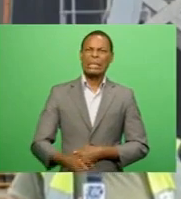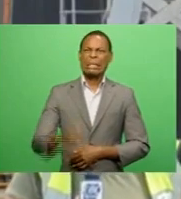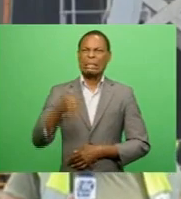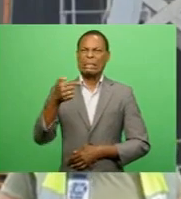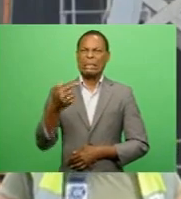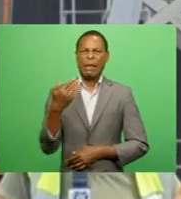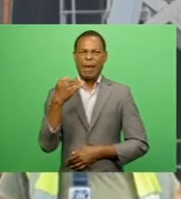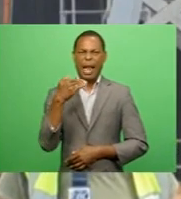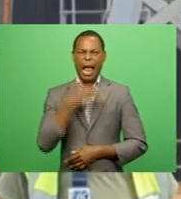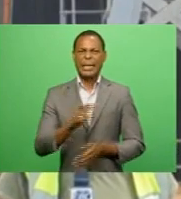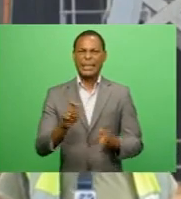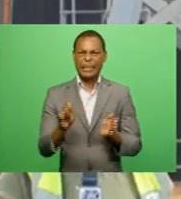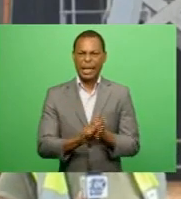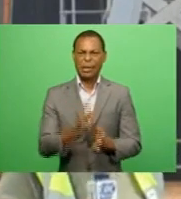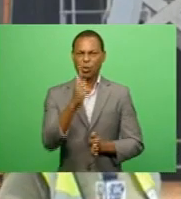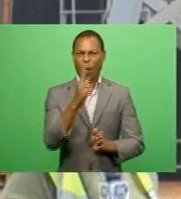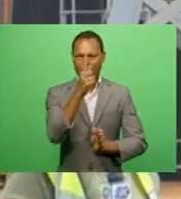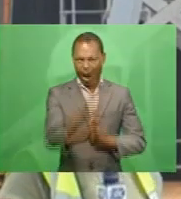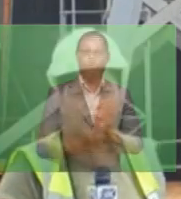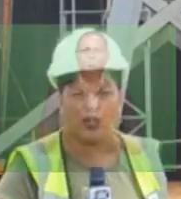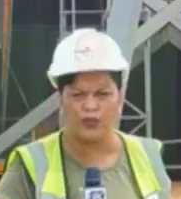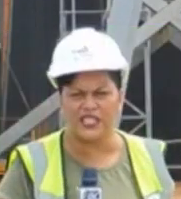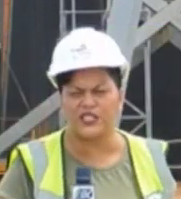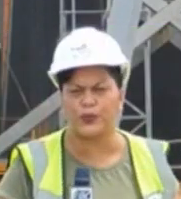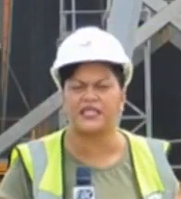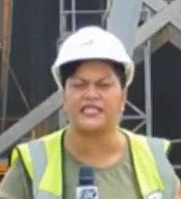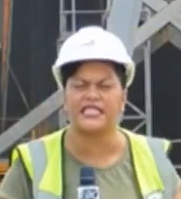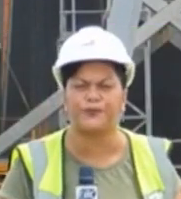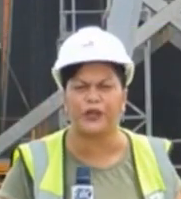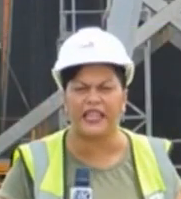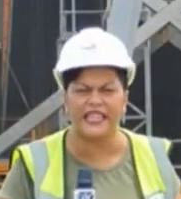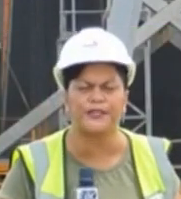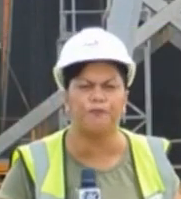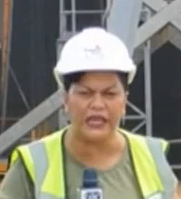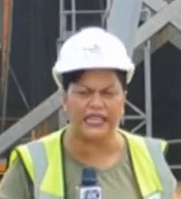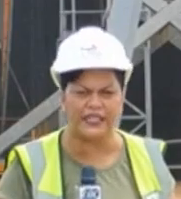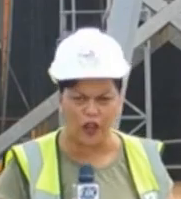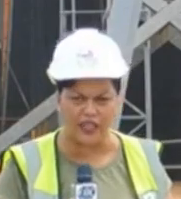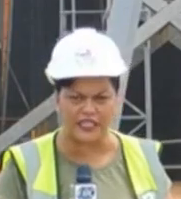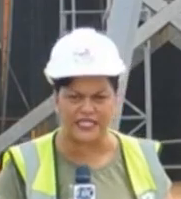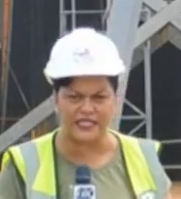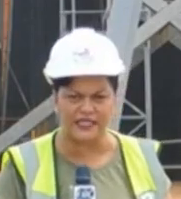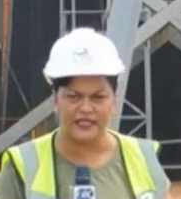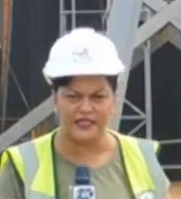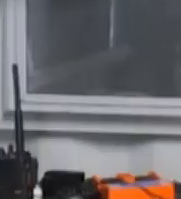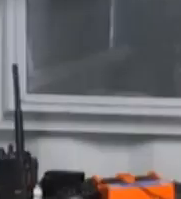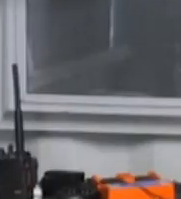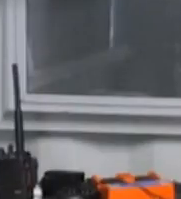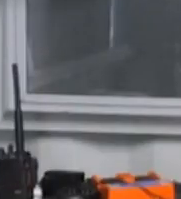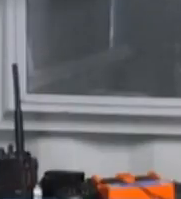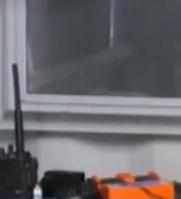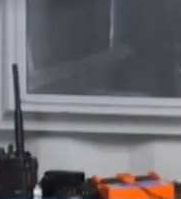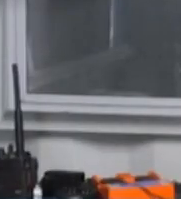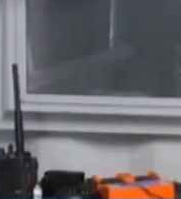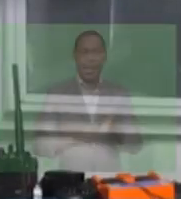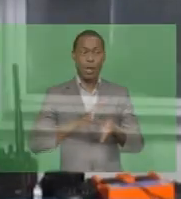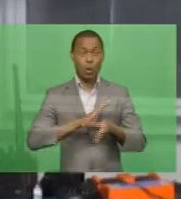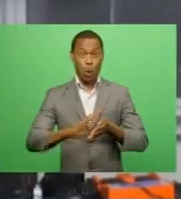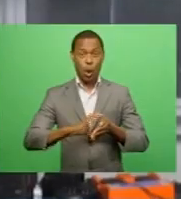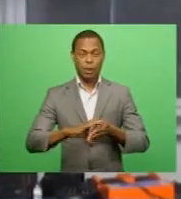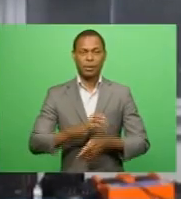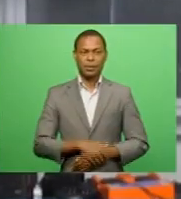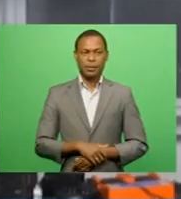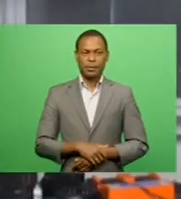700 tons per hour. This shipment alone is worth $6.8 million. We've got a series of